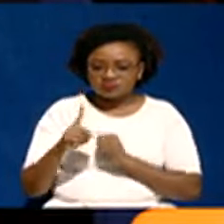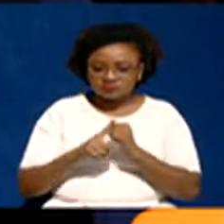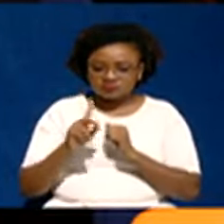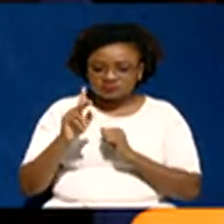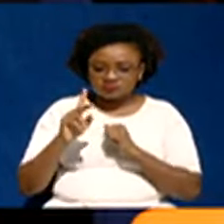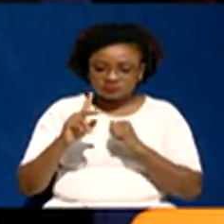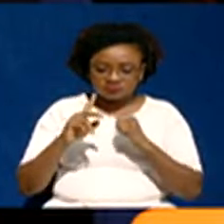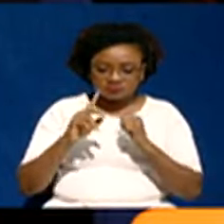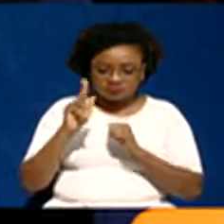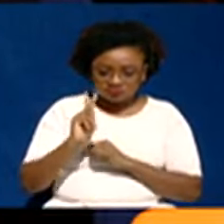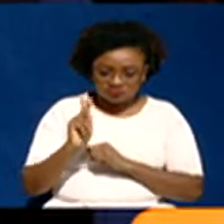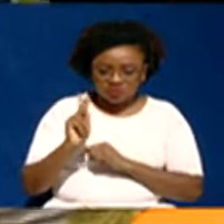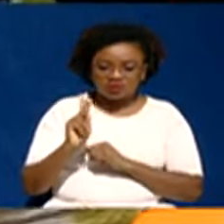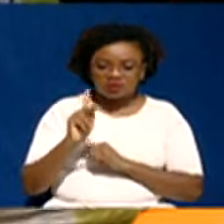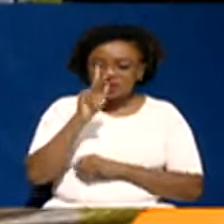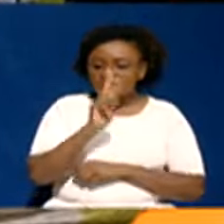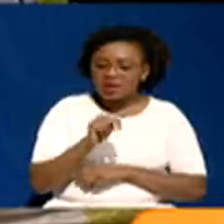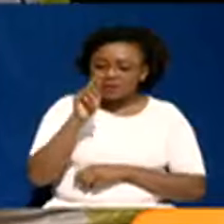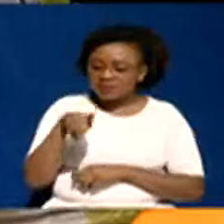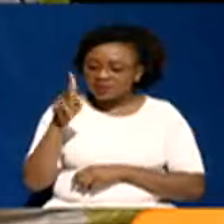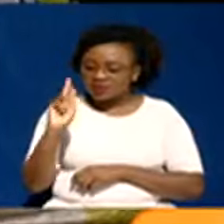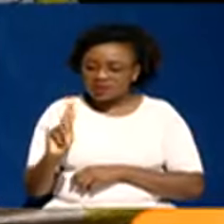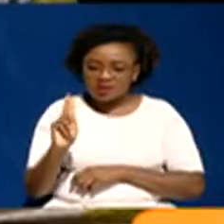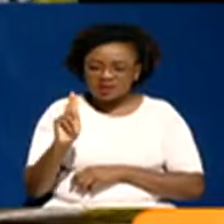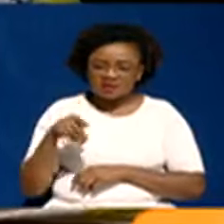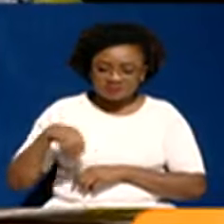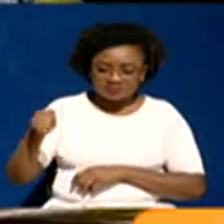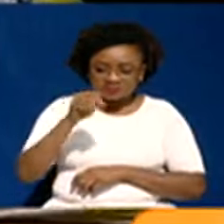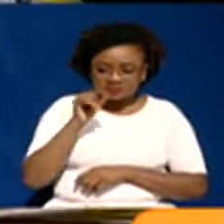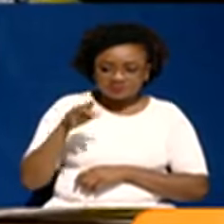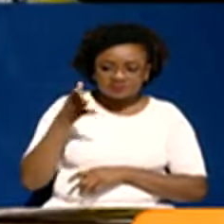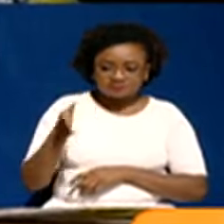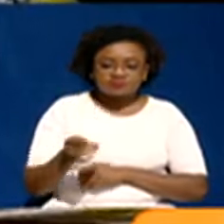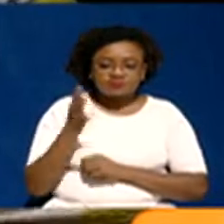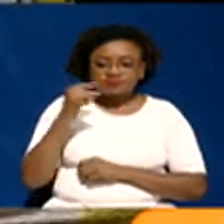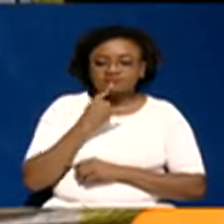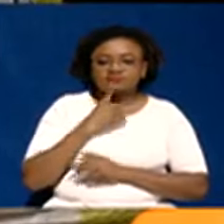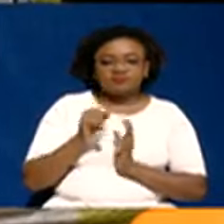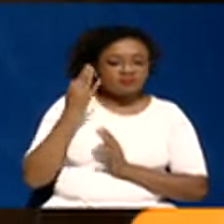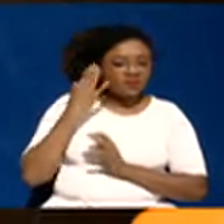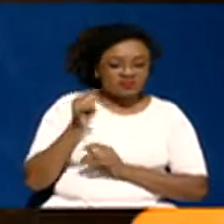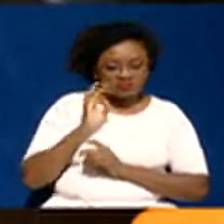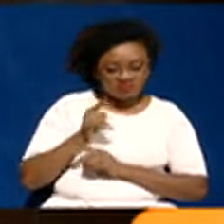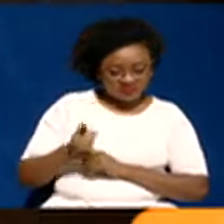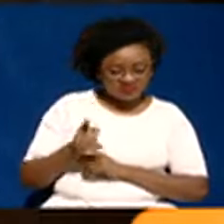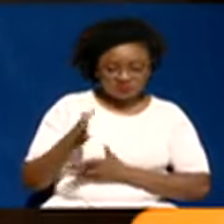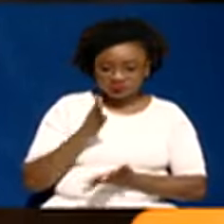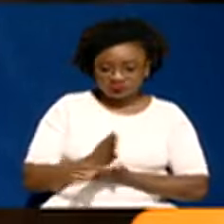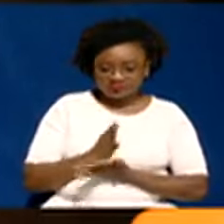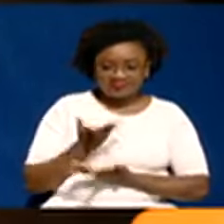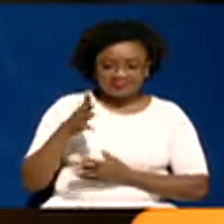9166 fertilizer rests in one corner. Peter says he is unsure of the contents of the